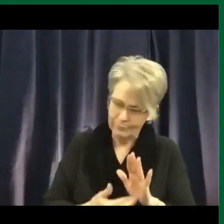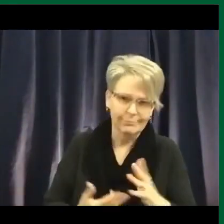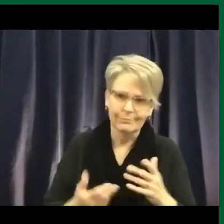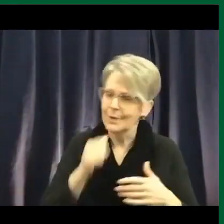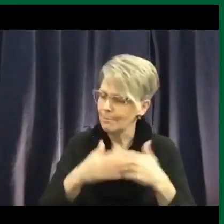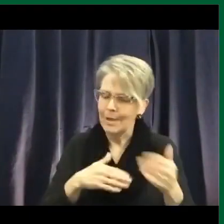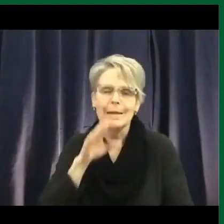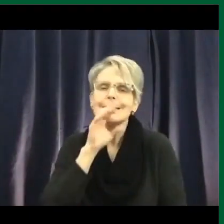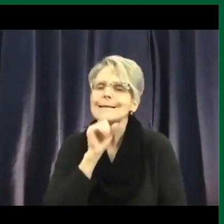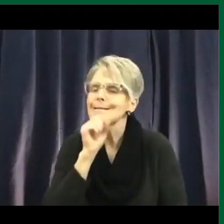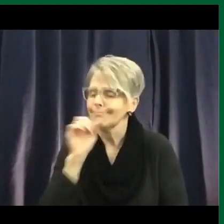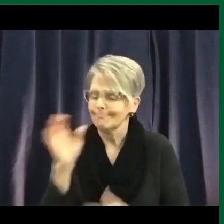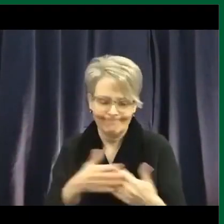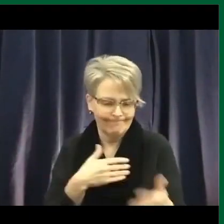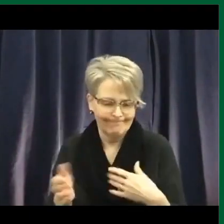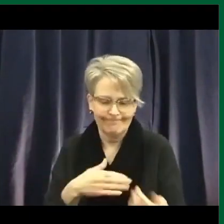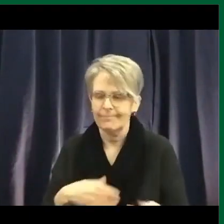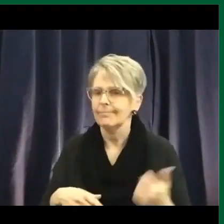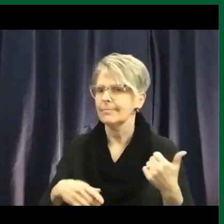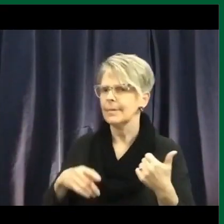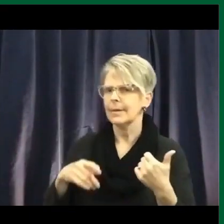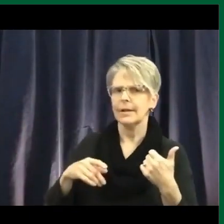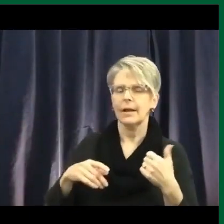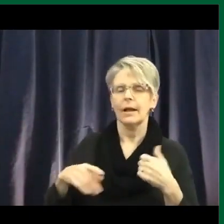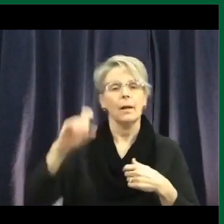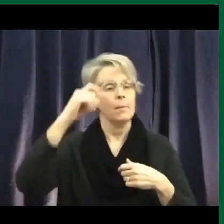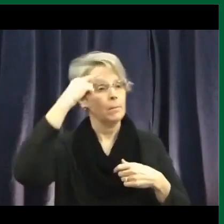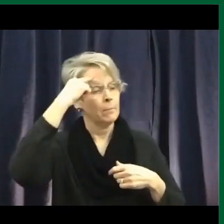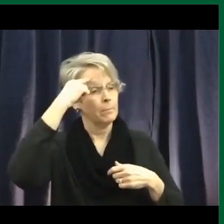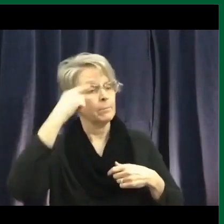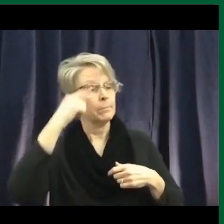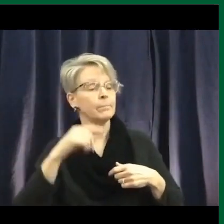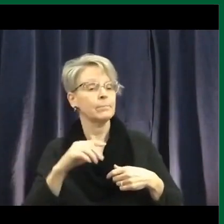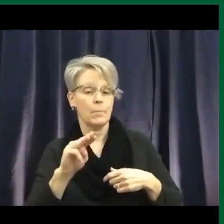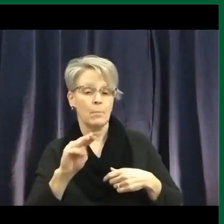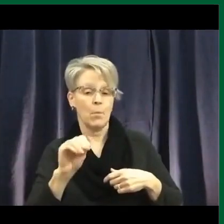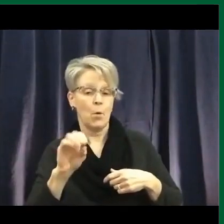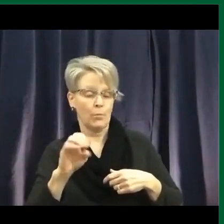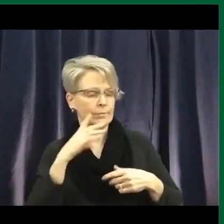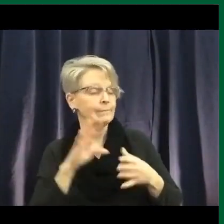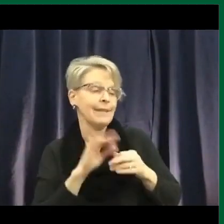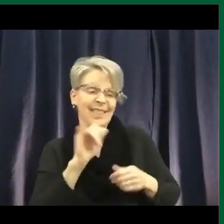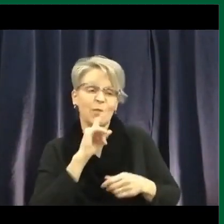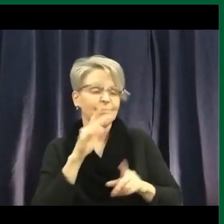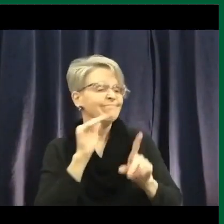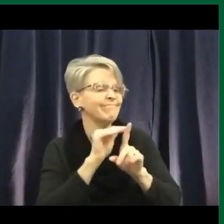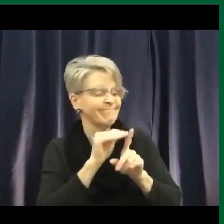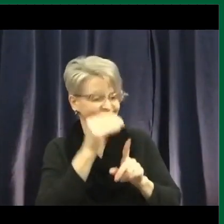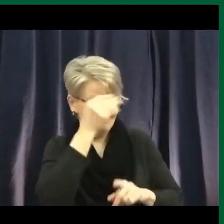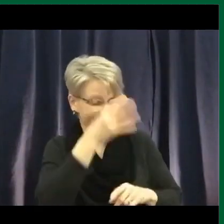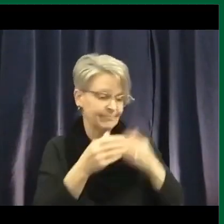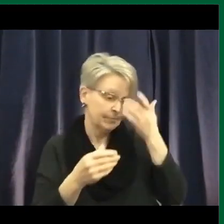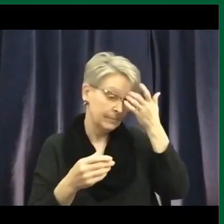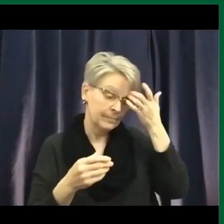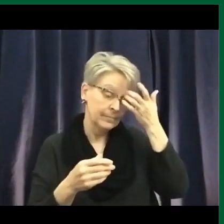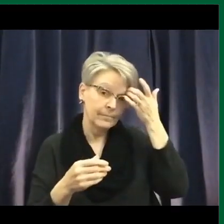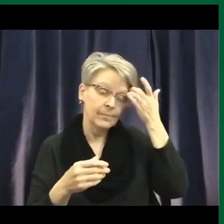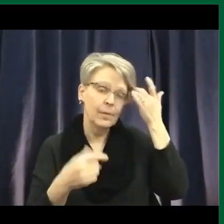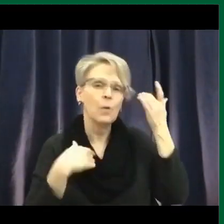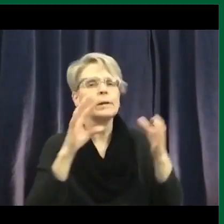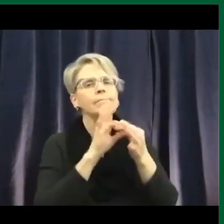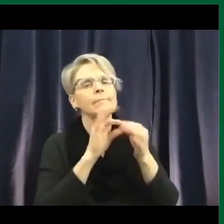age. I would just add to that, this is a reminder for all of us, and we often talk about the